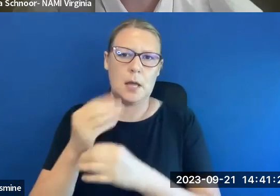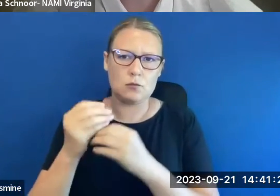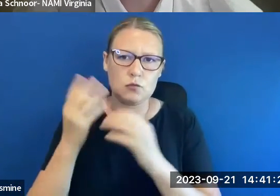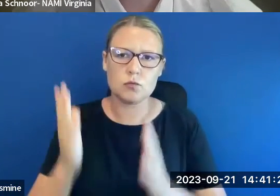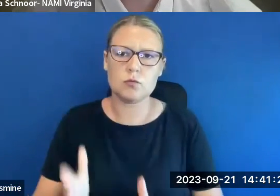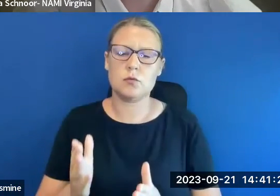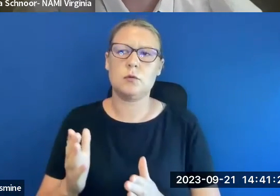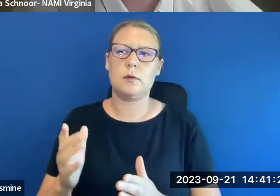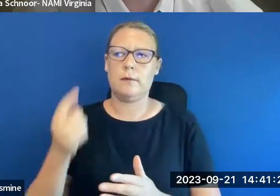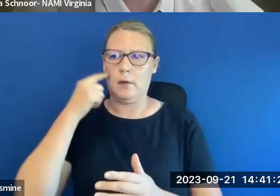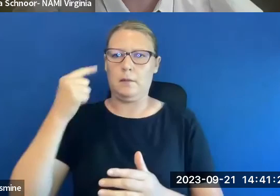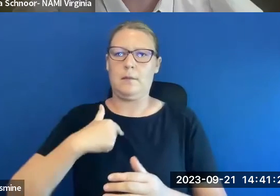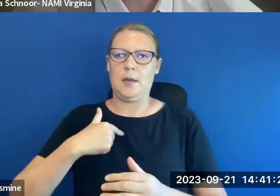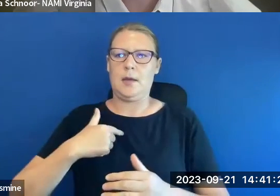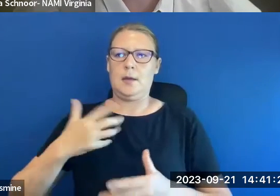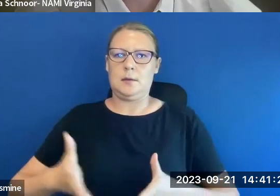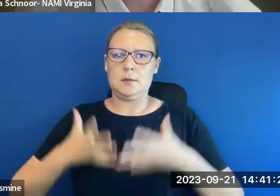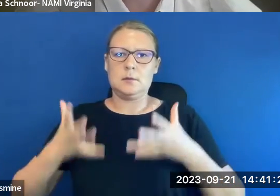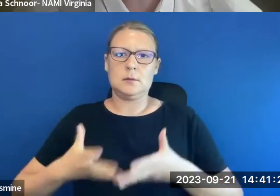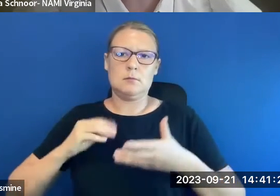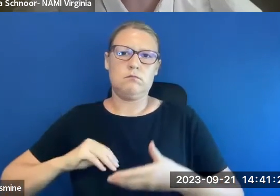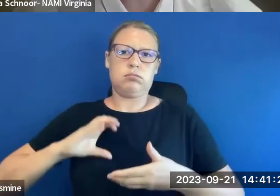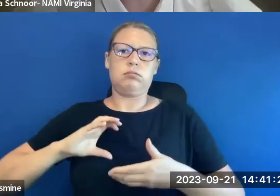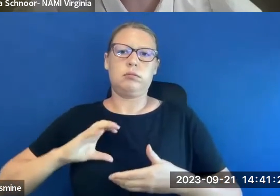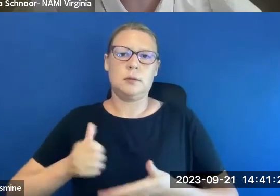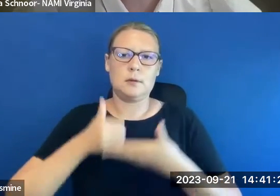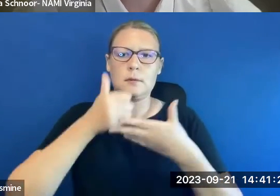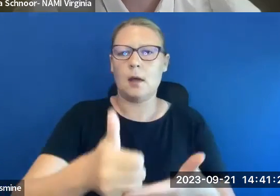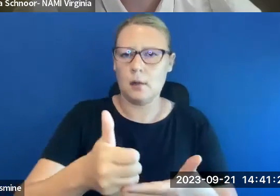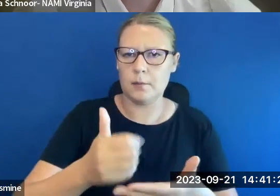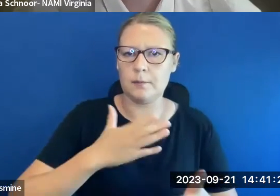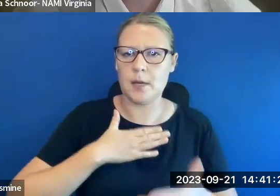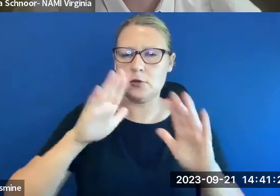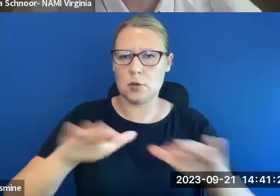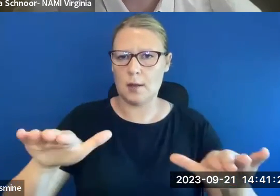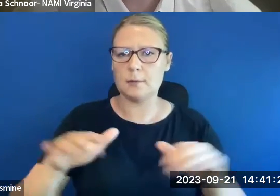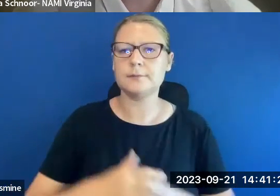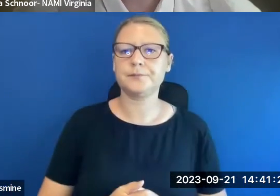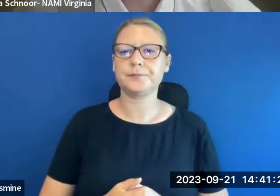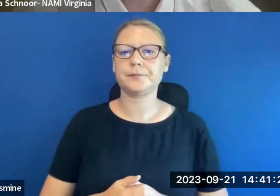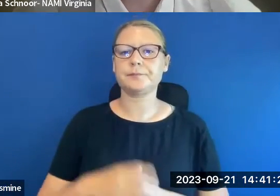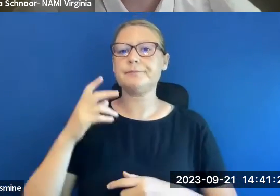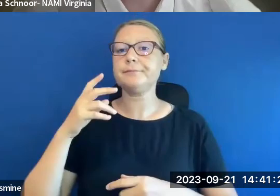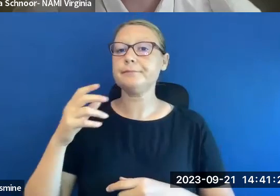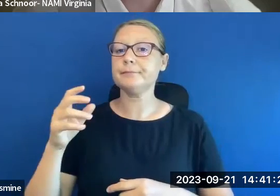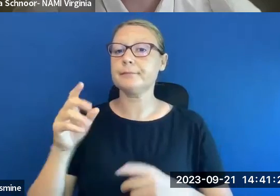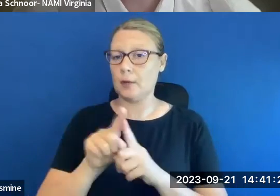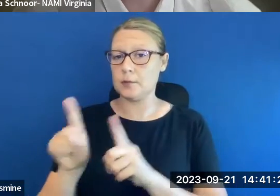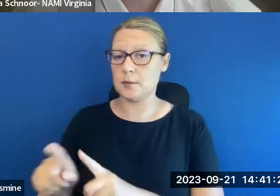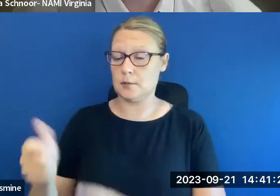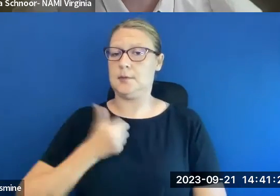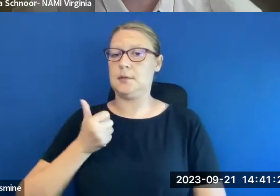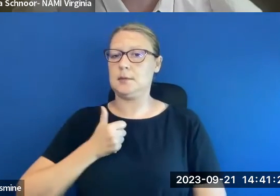even after, as well as self-care. Self-care is an important piece of